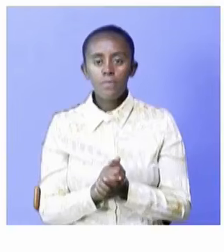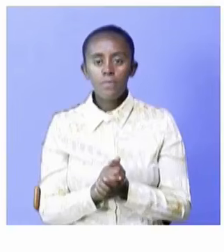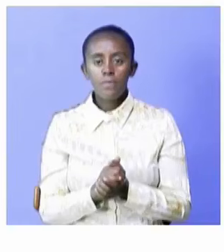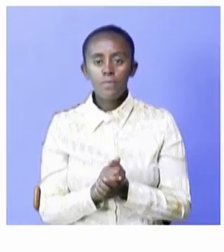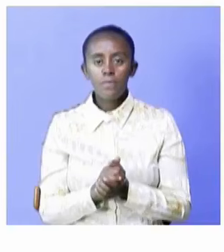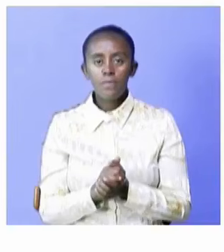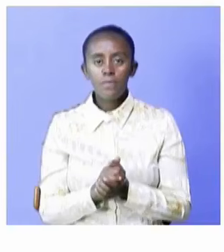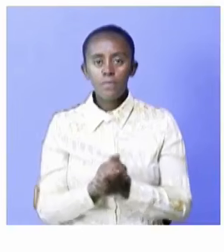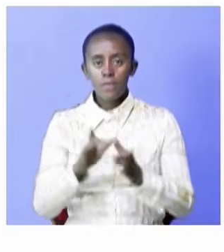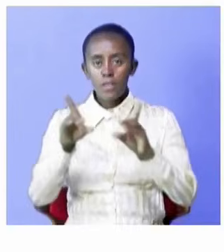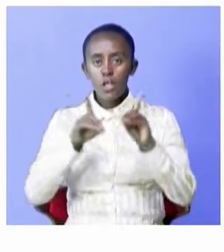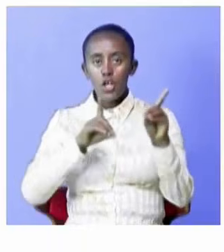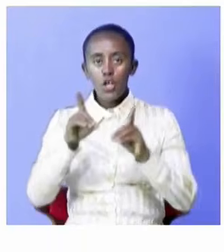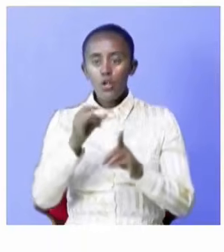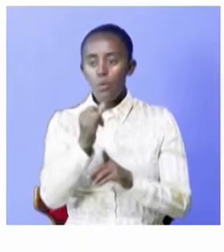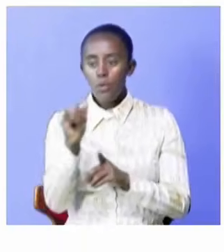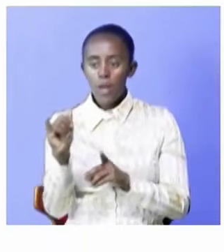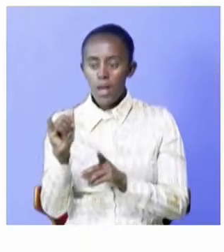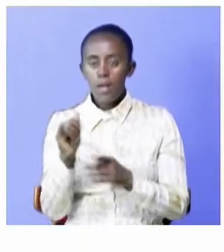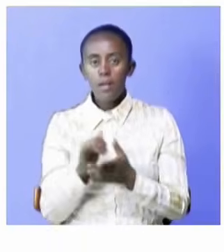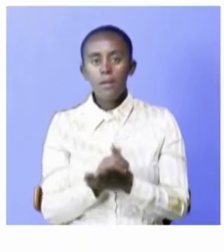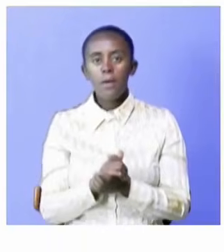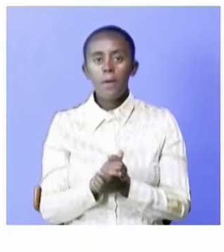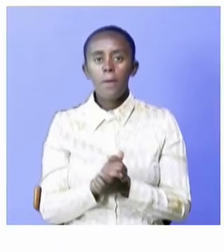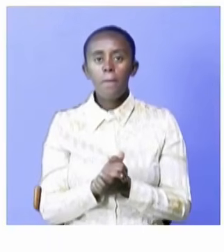Do they